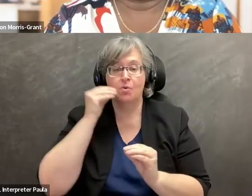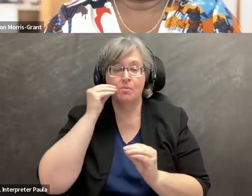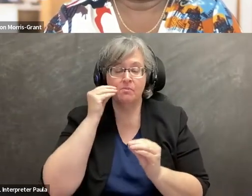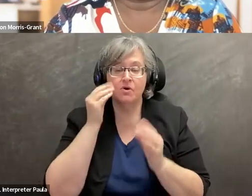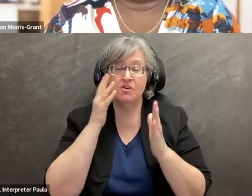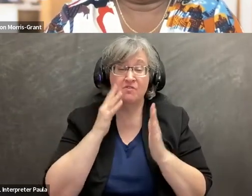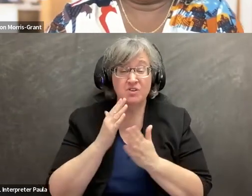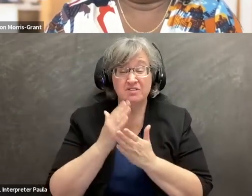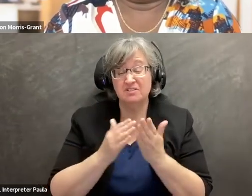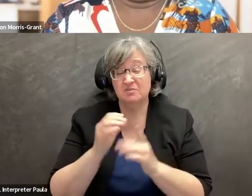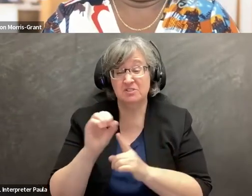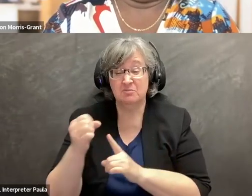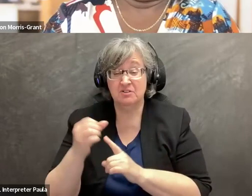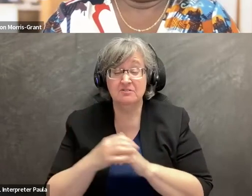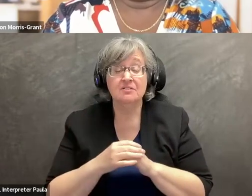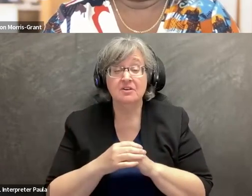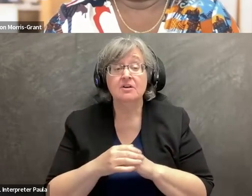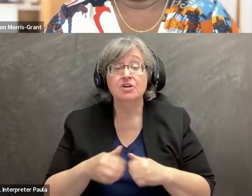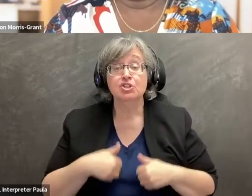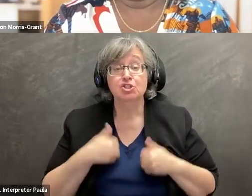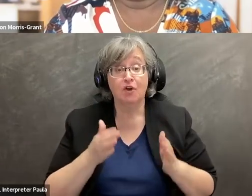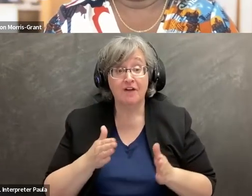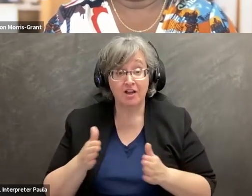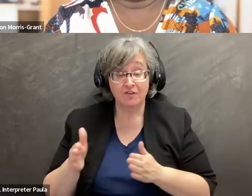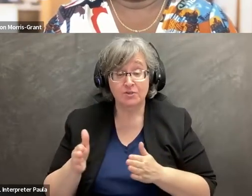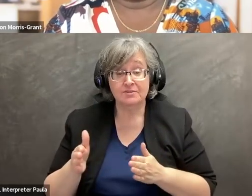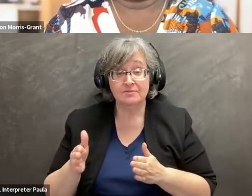in some cases, survivors who are